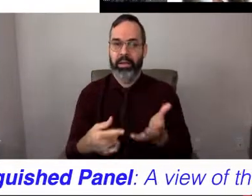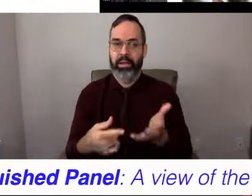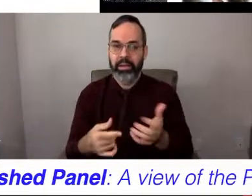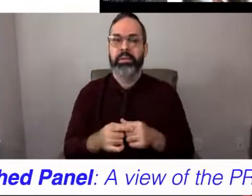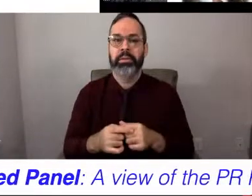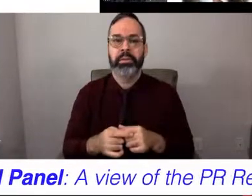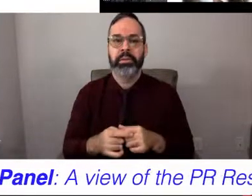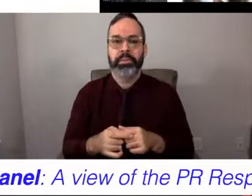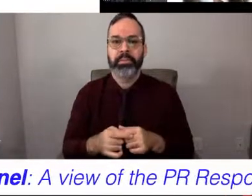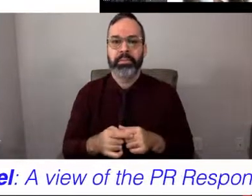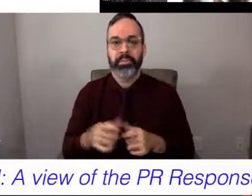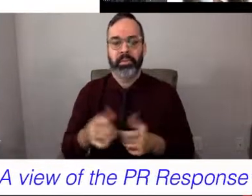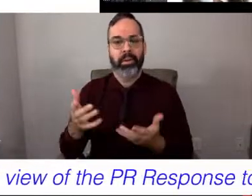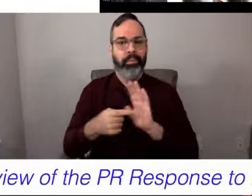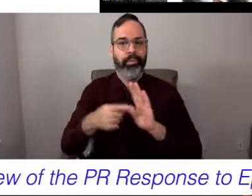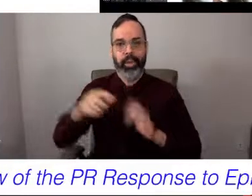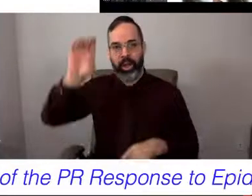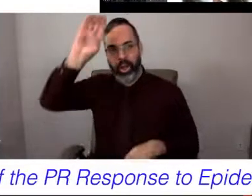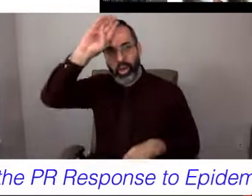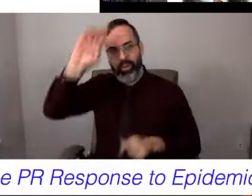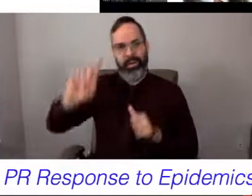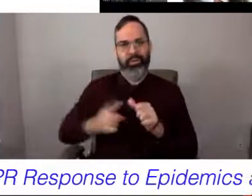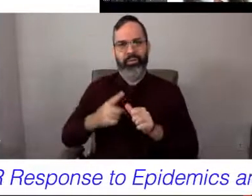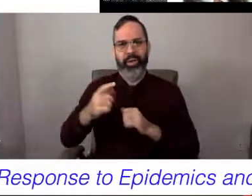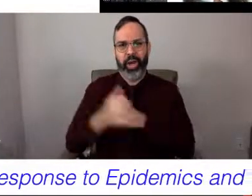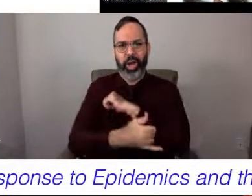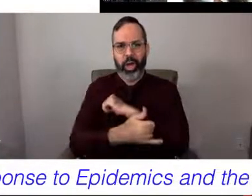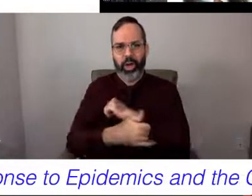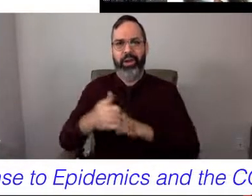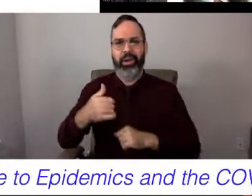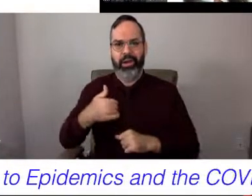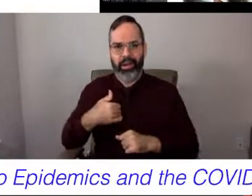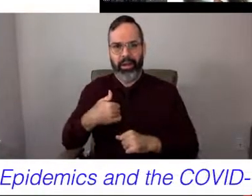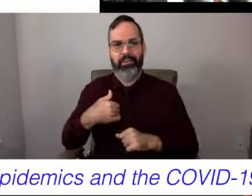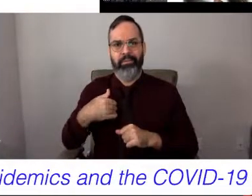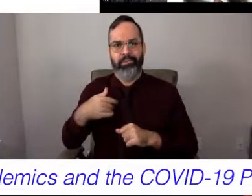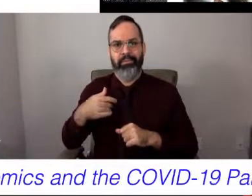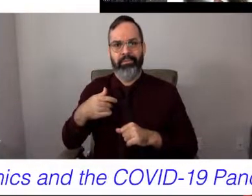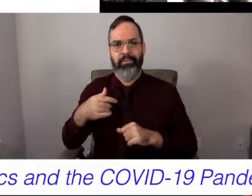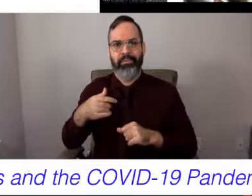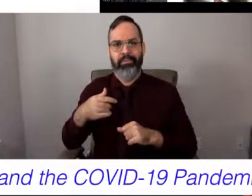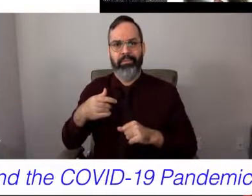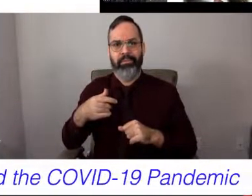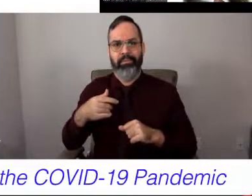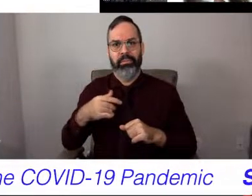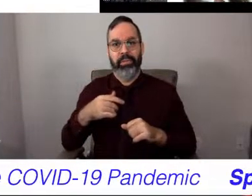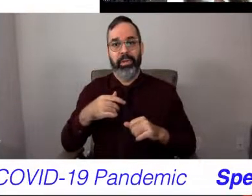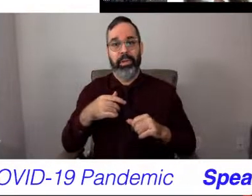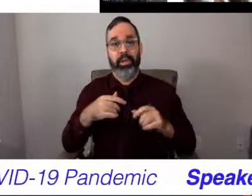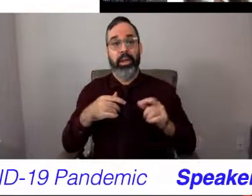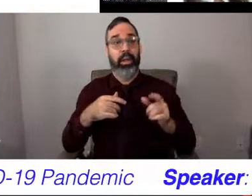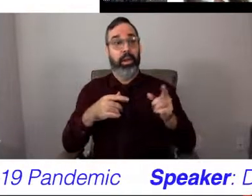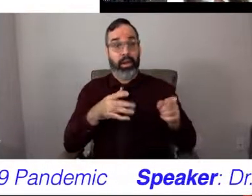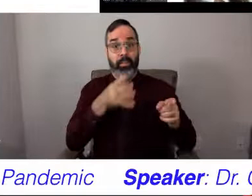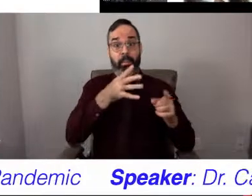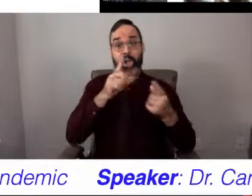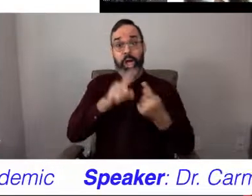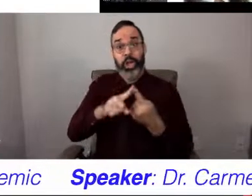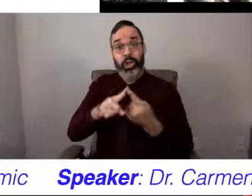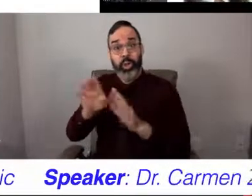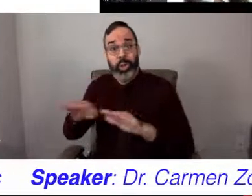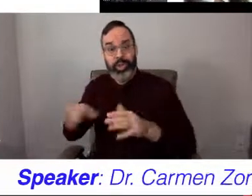that Cuba was the first country in the world who had eliminated the transmission from mother to infant. And based on data